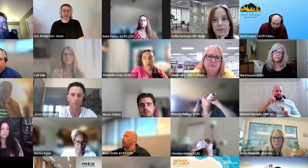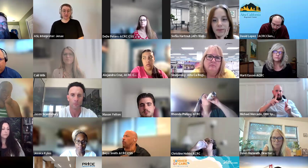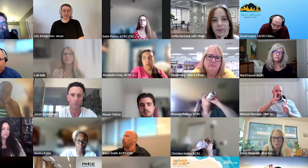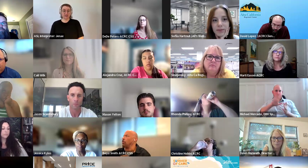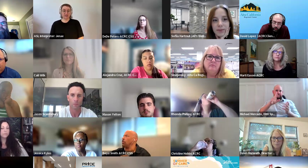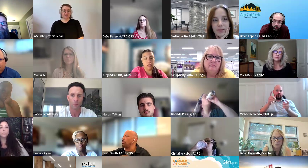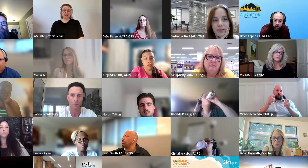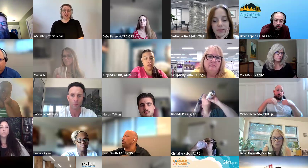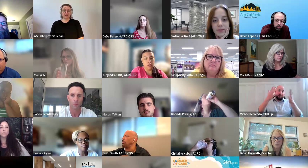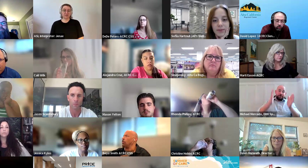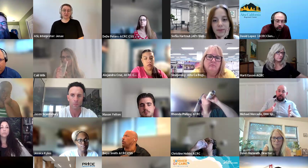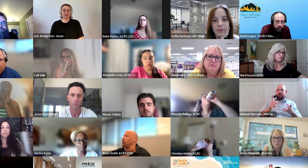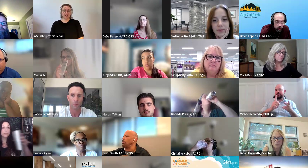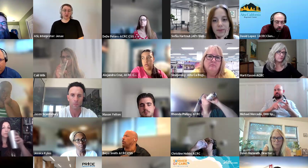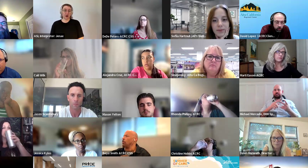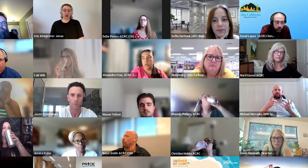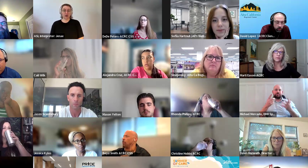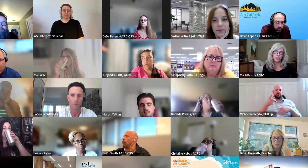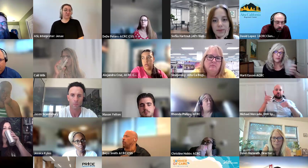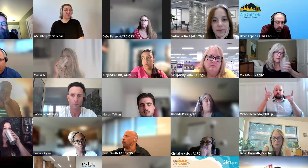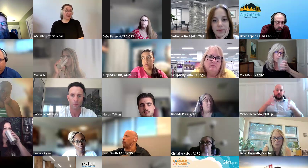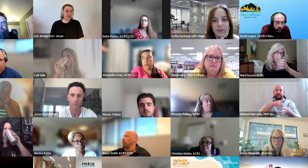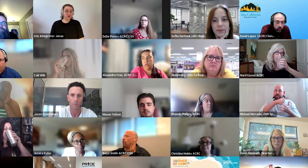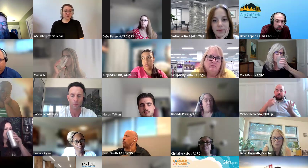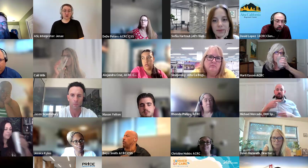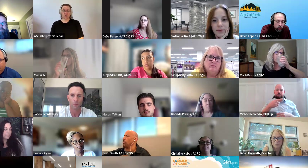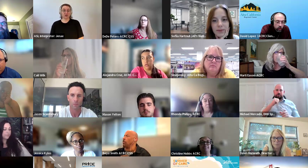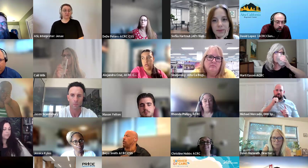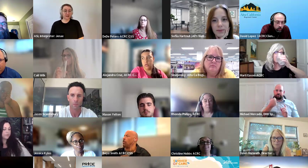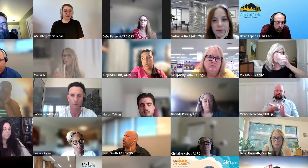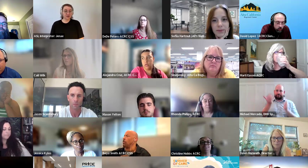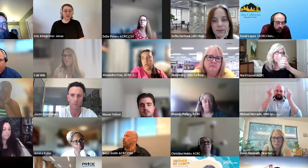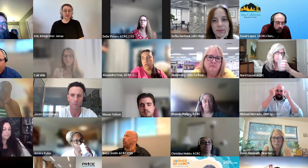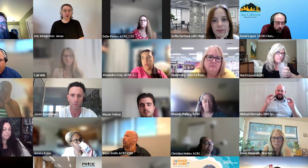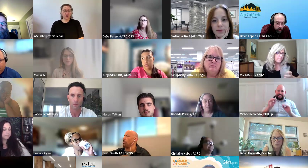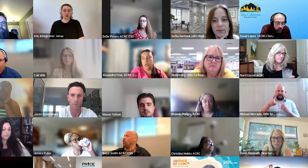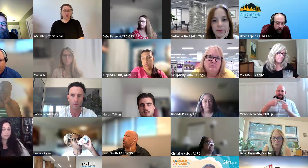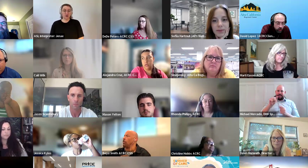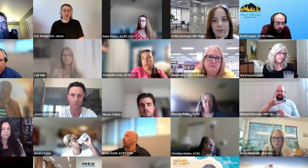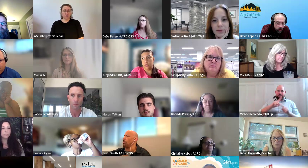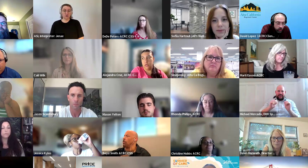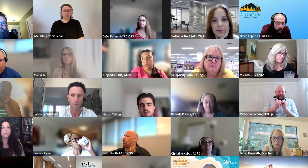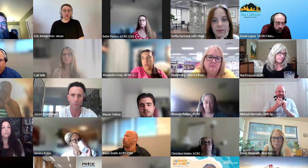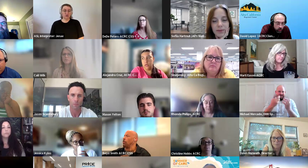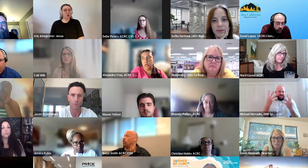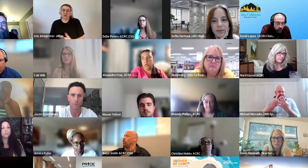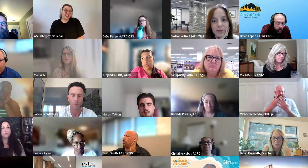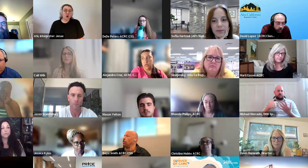ASL? Sometimes there are providers or directors